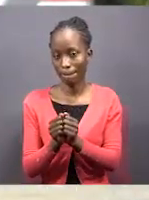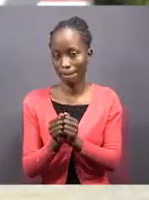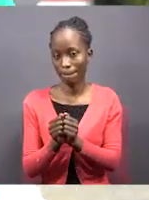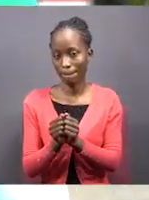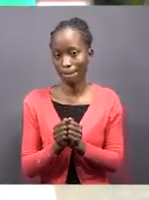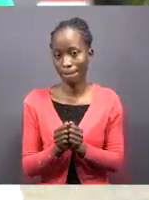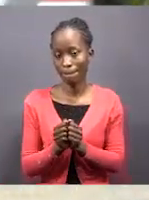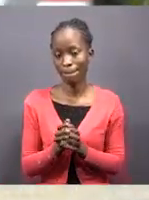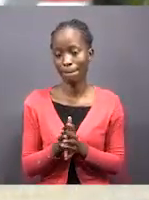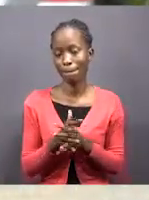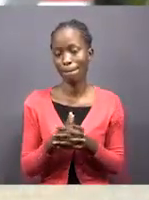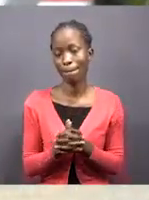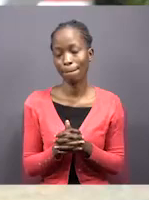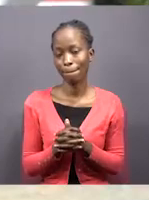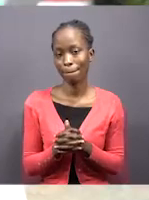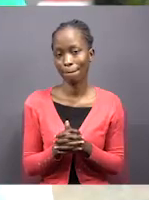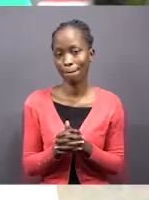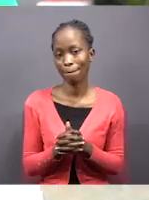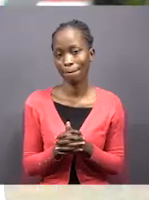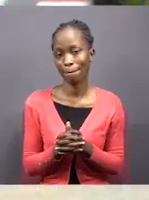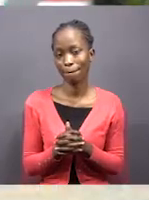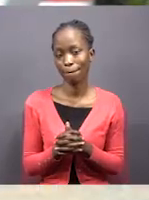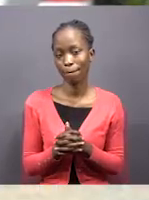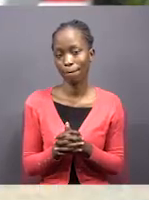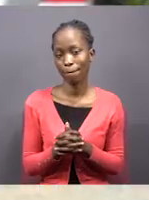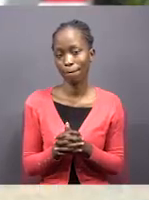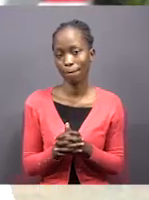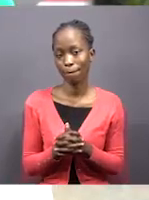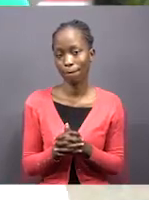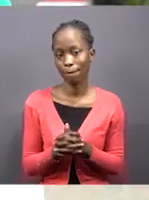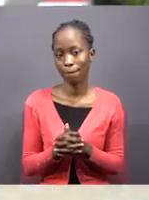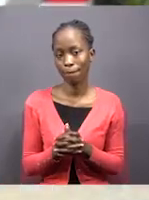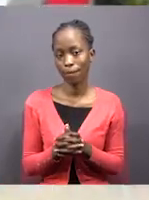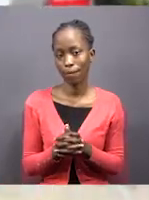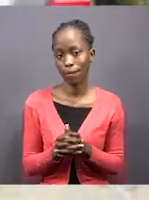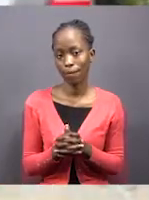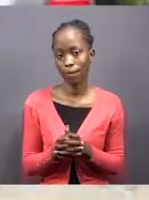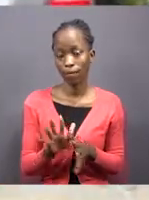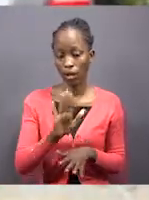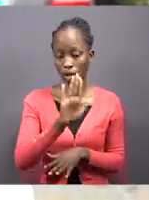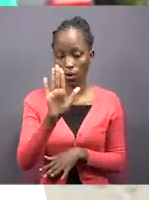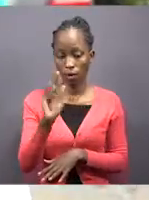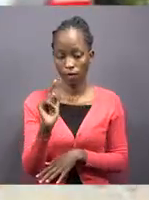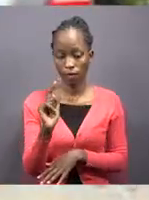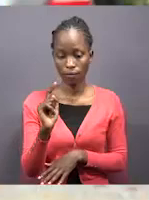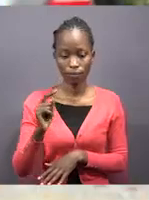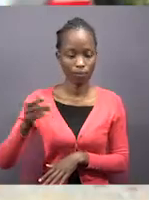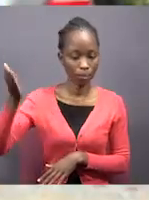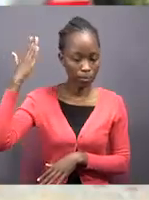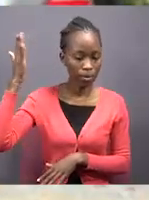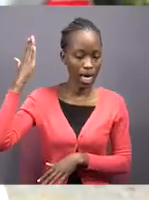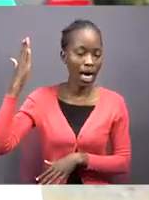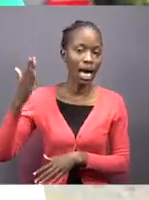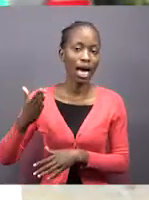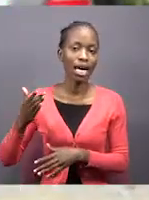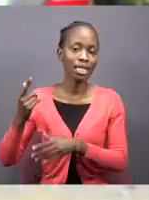the case for your innocence. Your first father's sin, those I